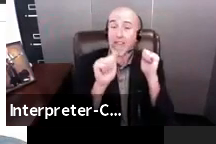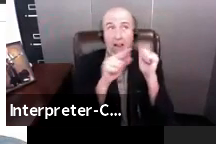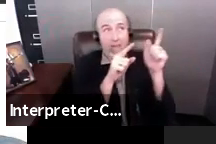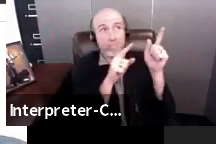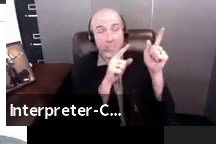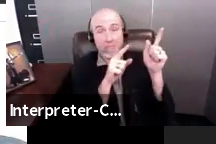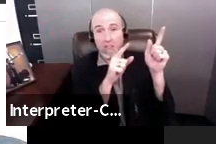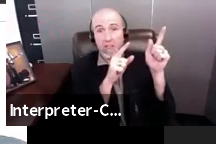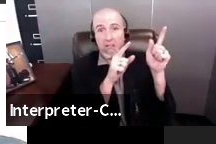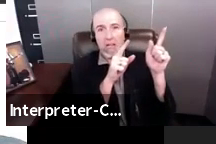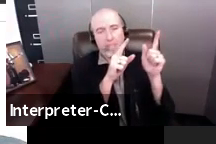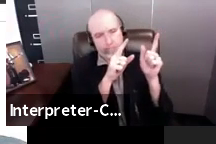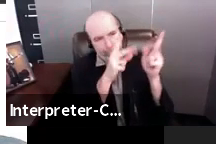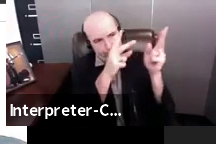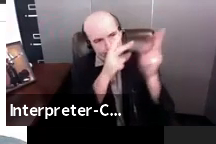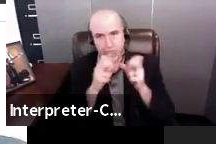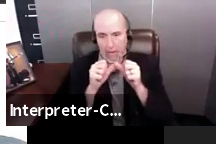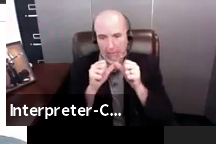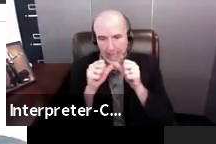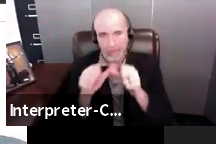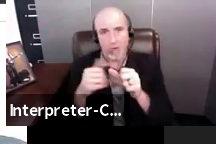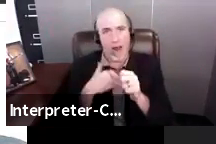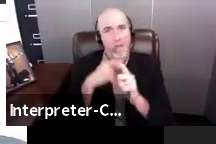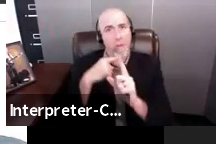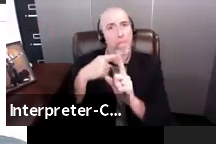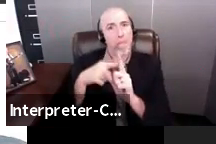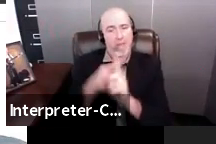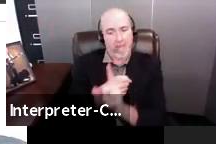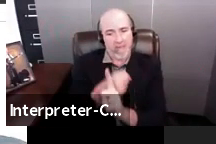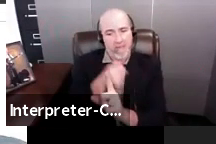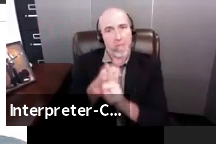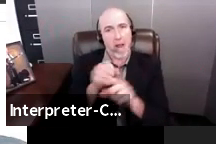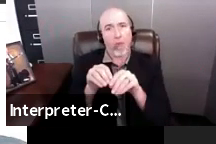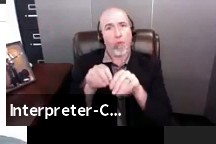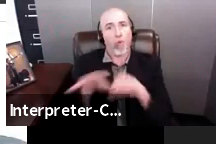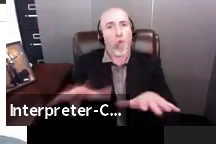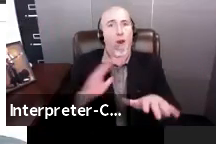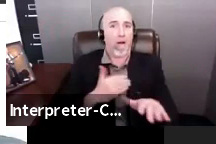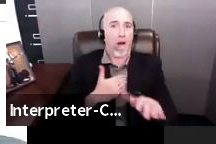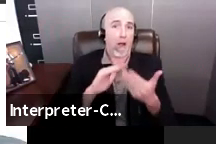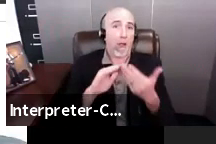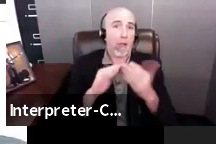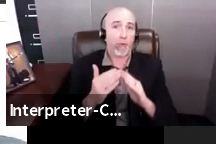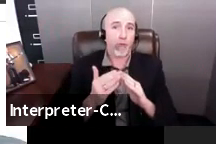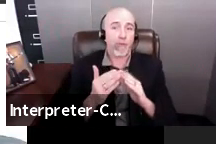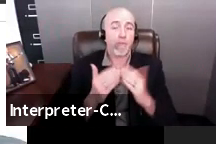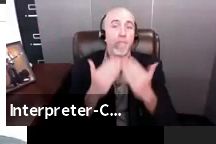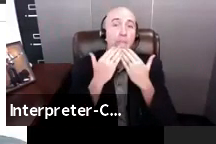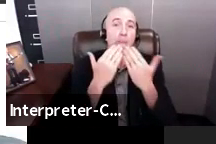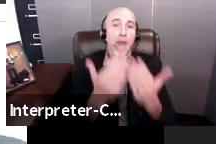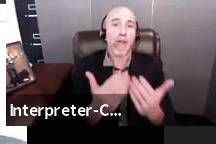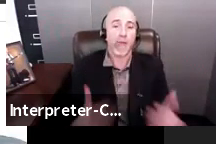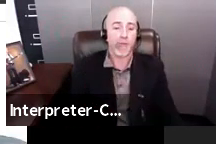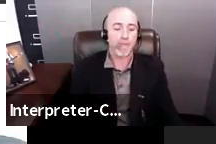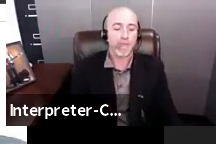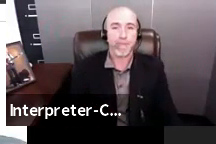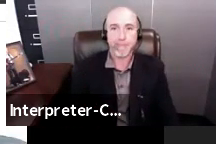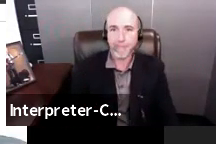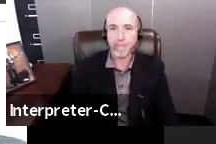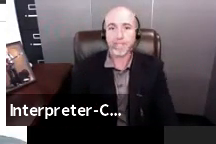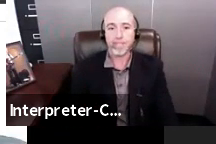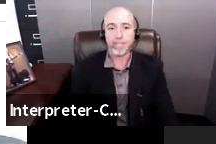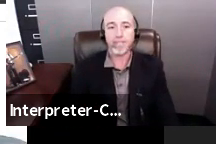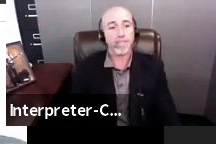Act continues to have a positive impact throughout our community. Thank you. Thank